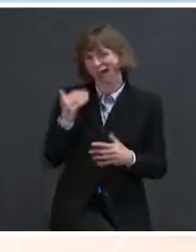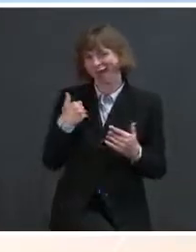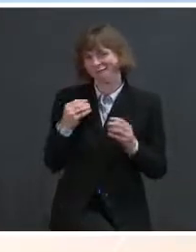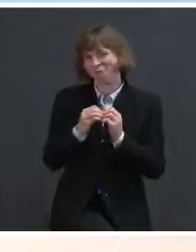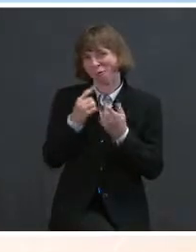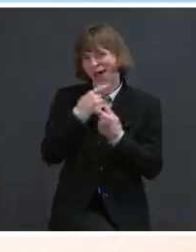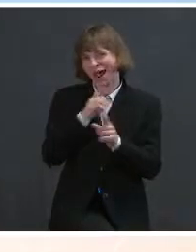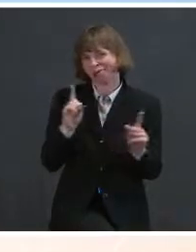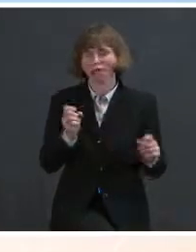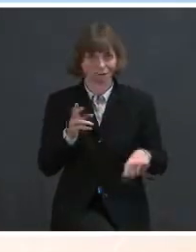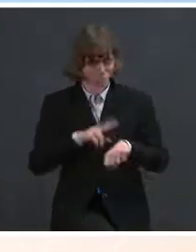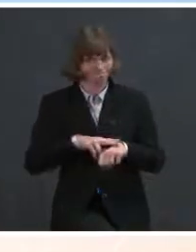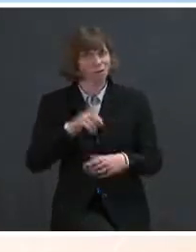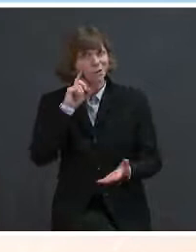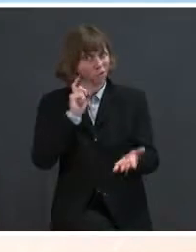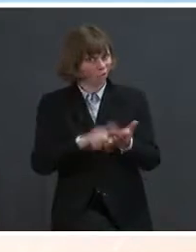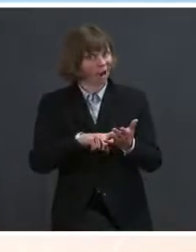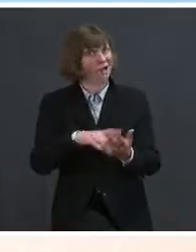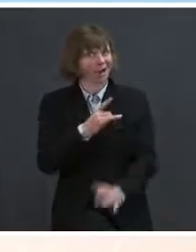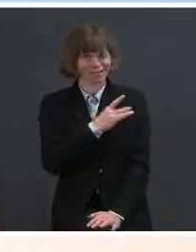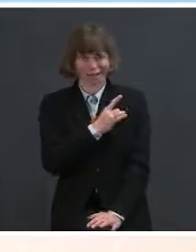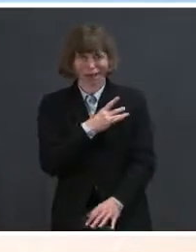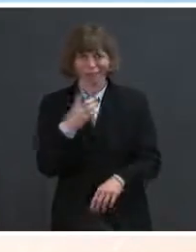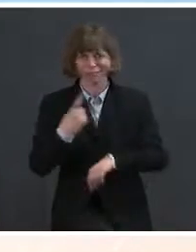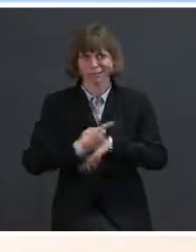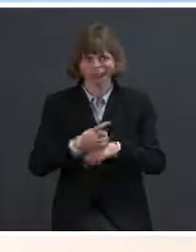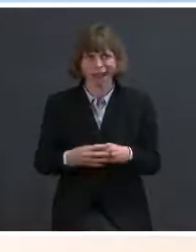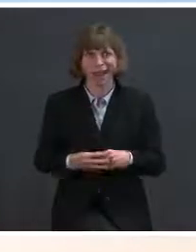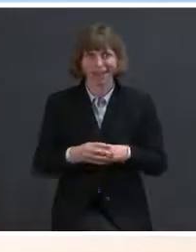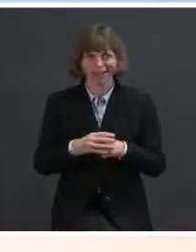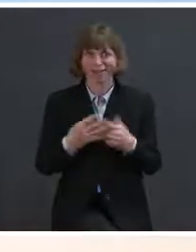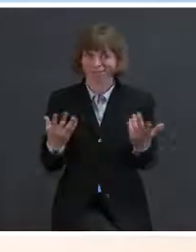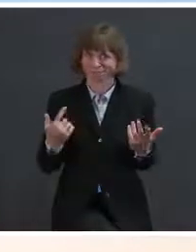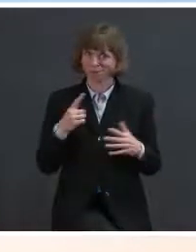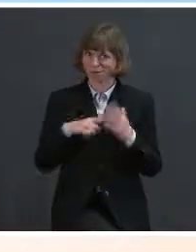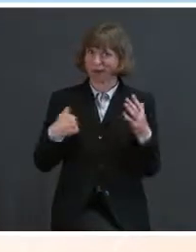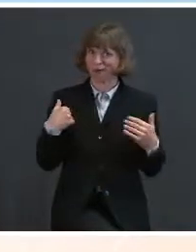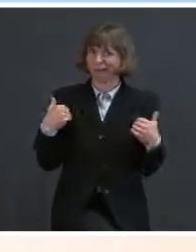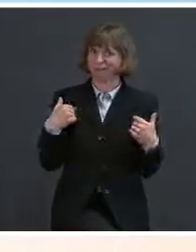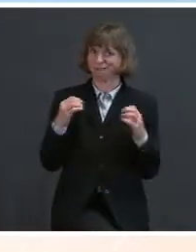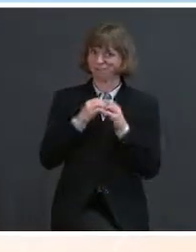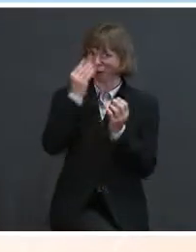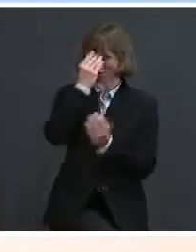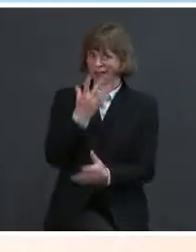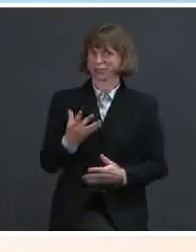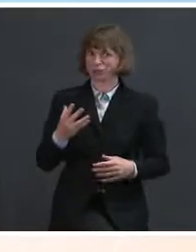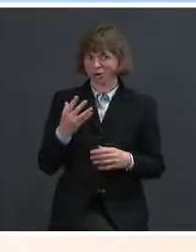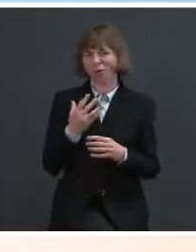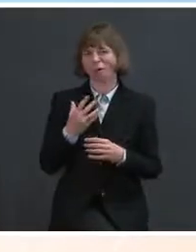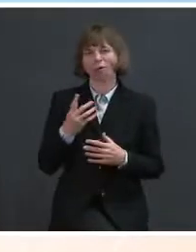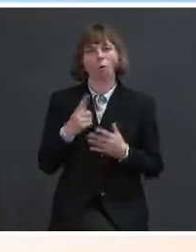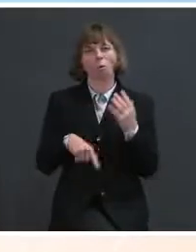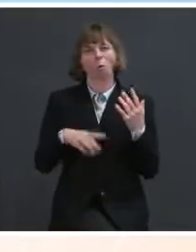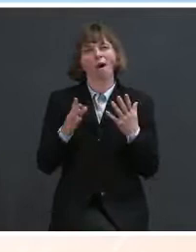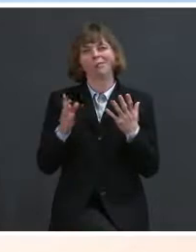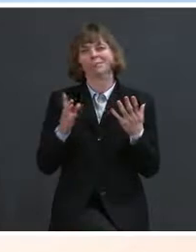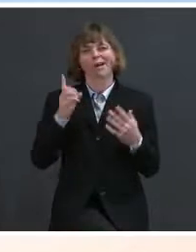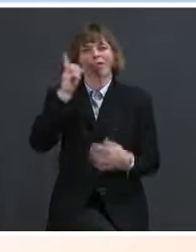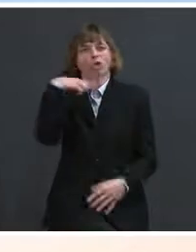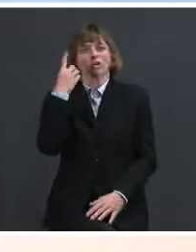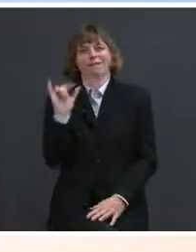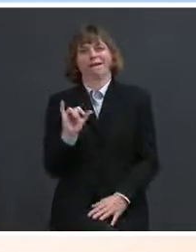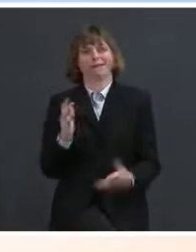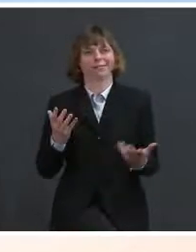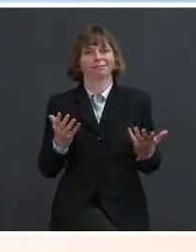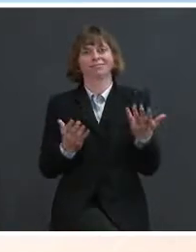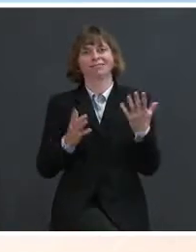be recognizing St. Patrick's Day, but I will have more to preview for you on what that looks like probably later